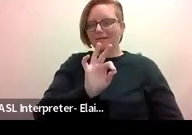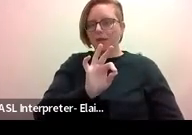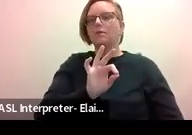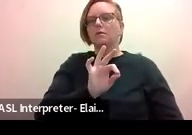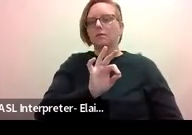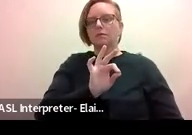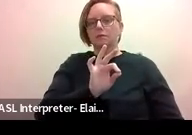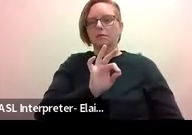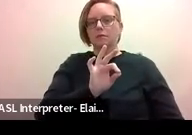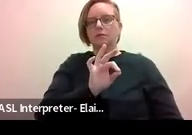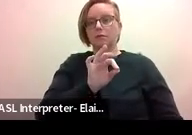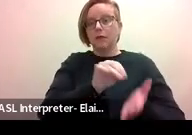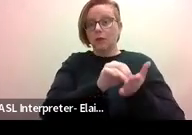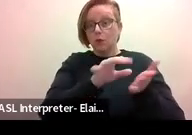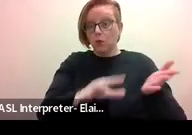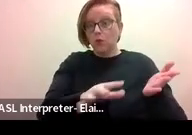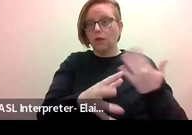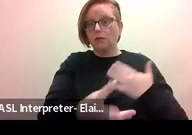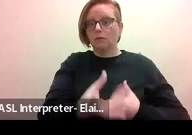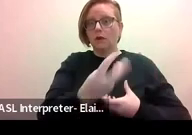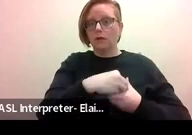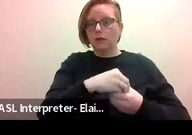a student with autism.